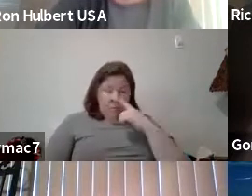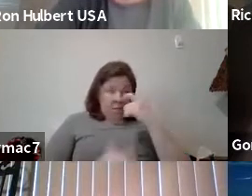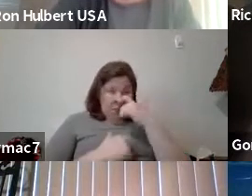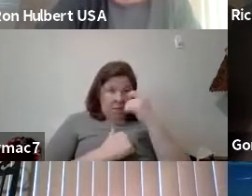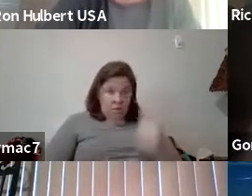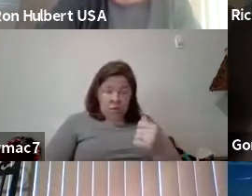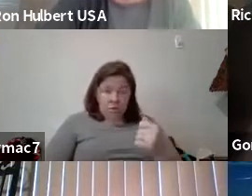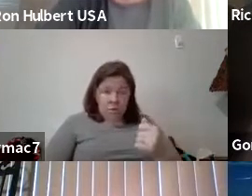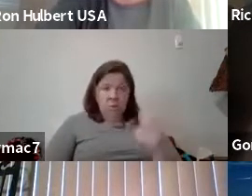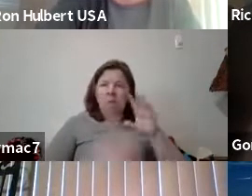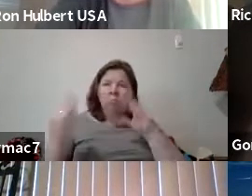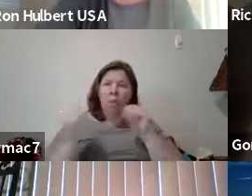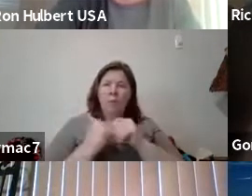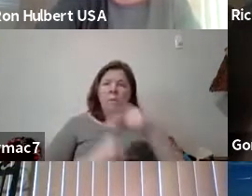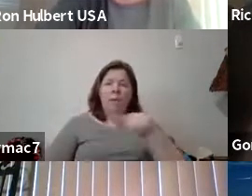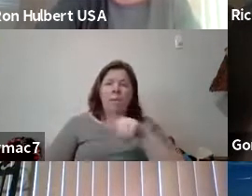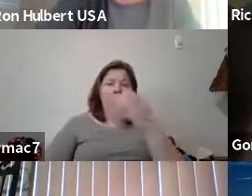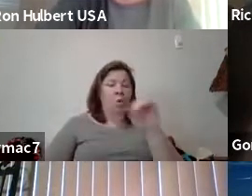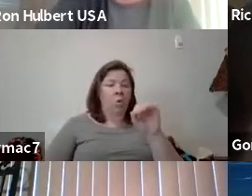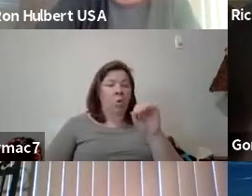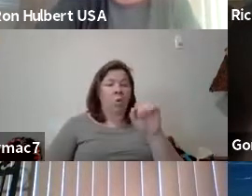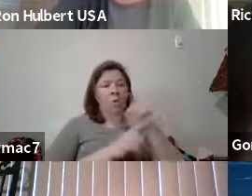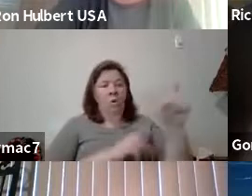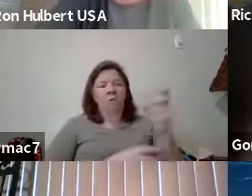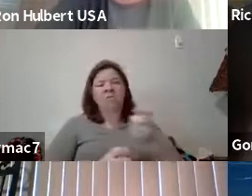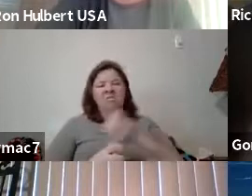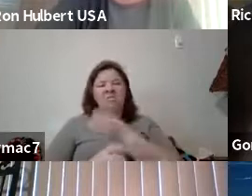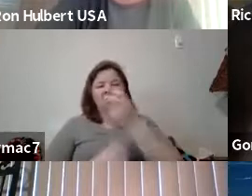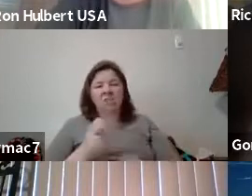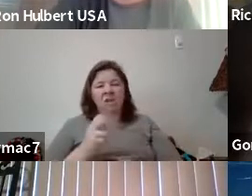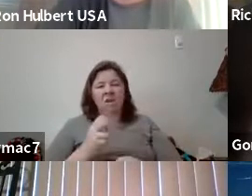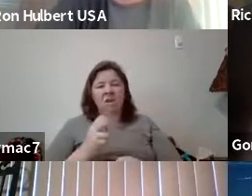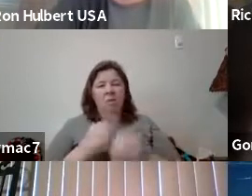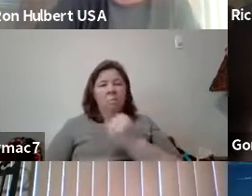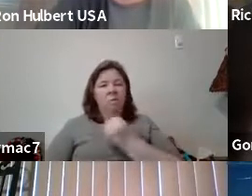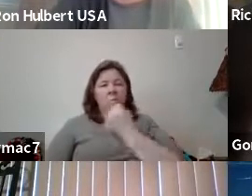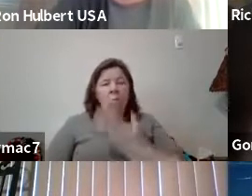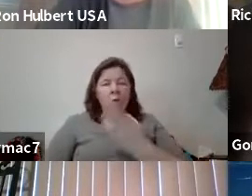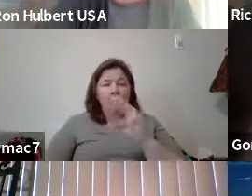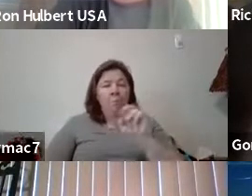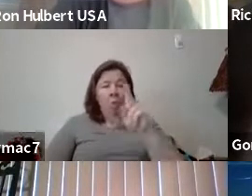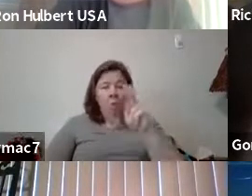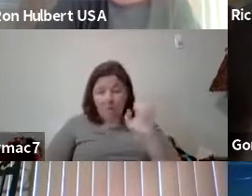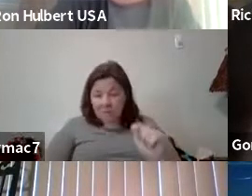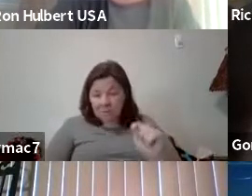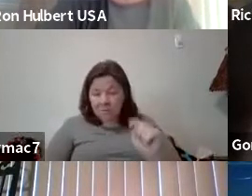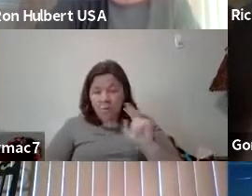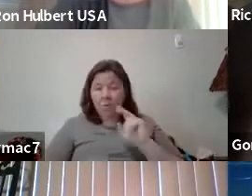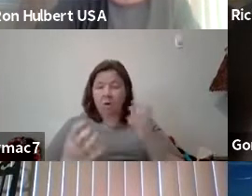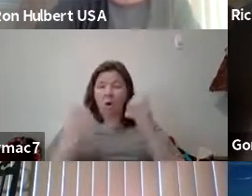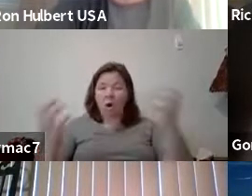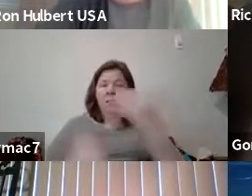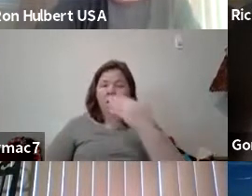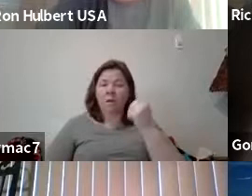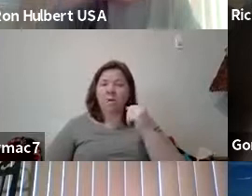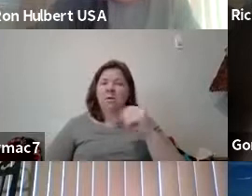you can talk with them. Cold calling's tough. A little bit of warm audience is much better. I always tell people, go